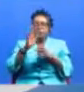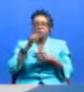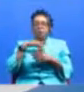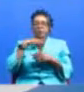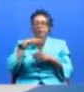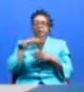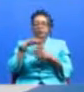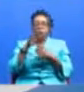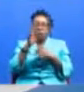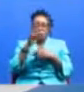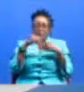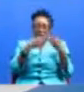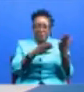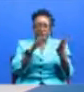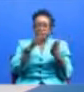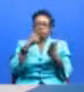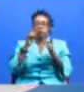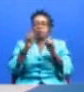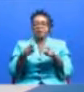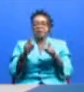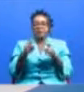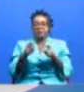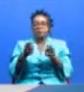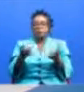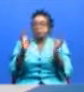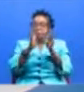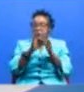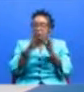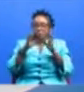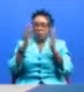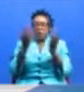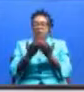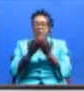need. This has Kenya joined the world in marking the Kidney Day.